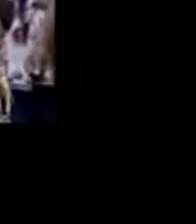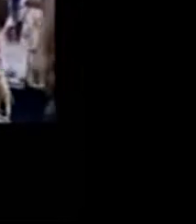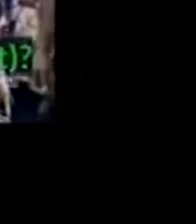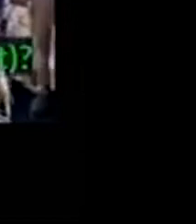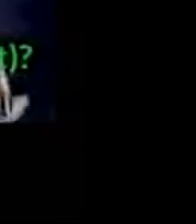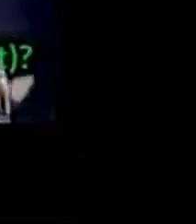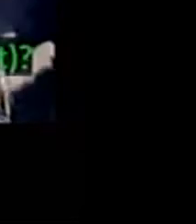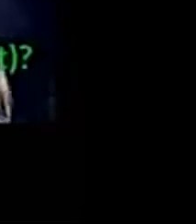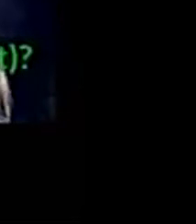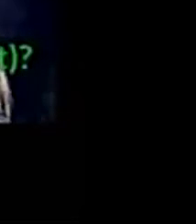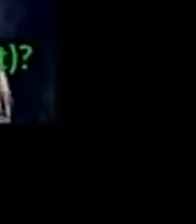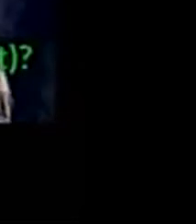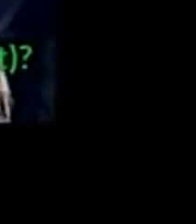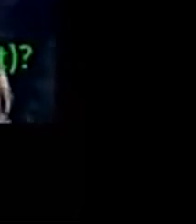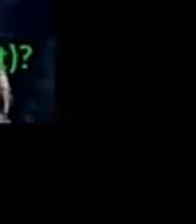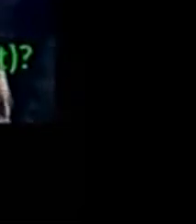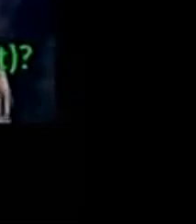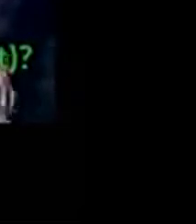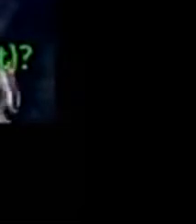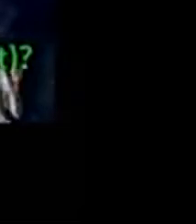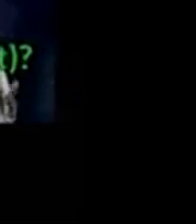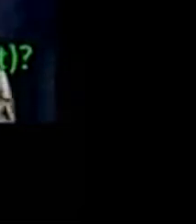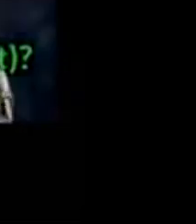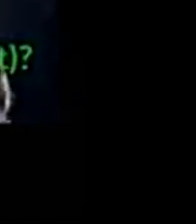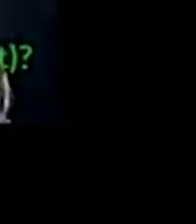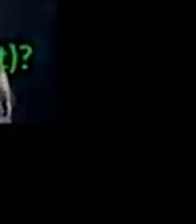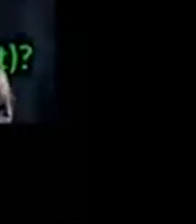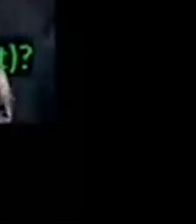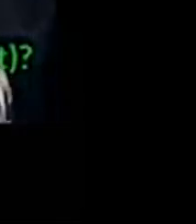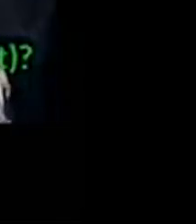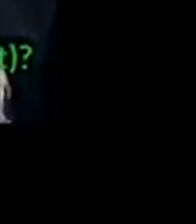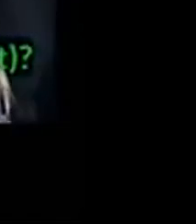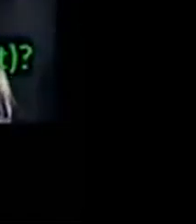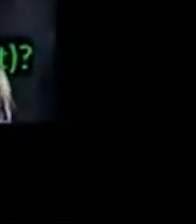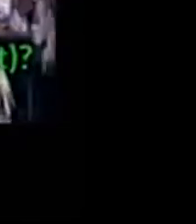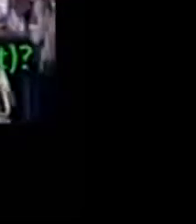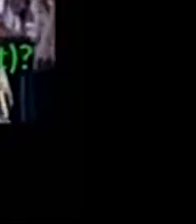and the Lord raise the Dead